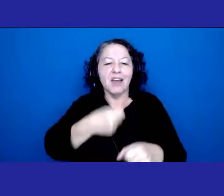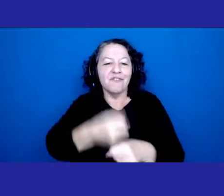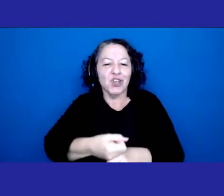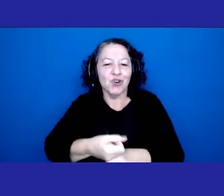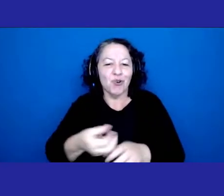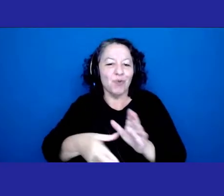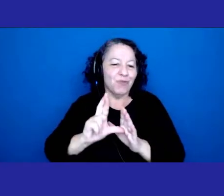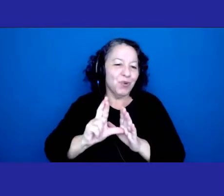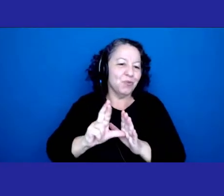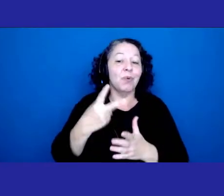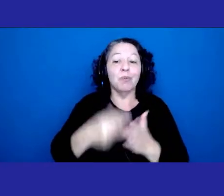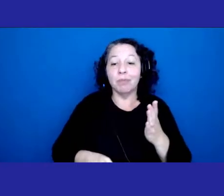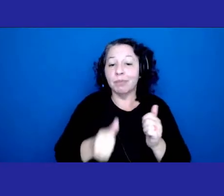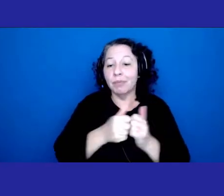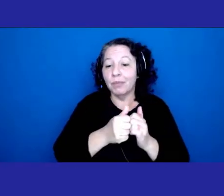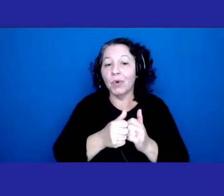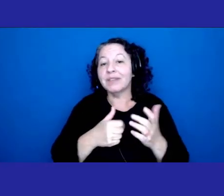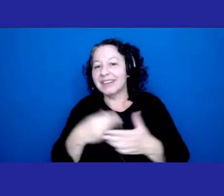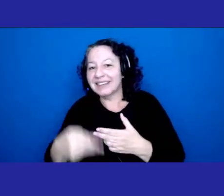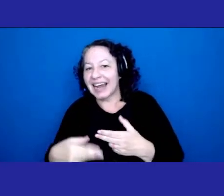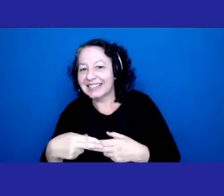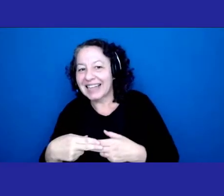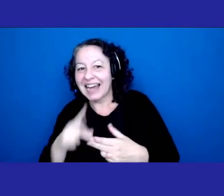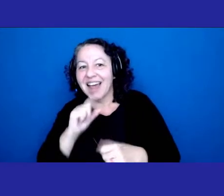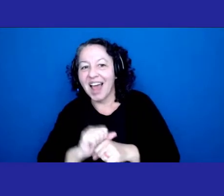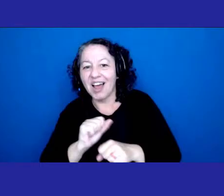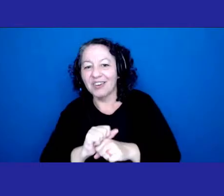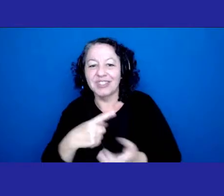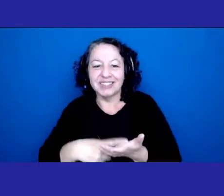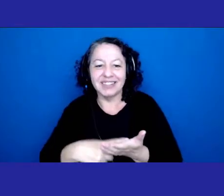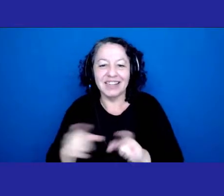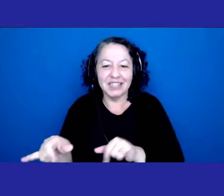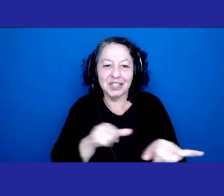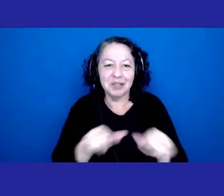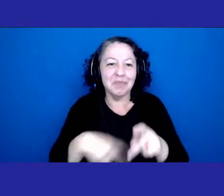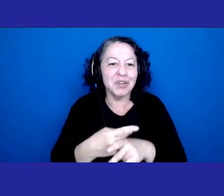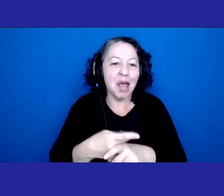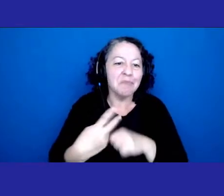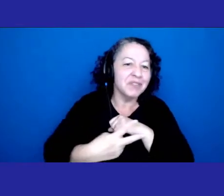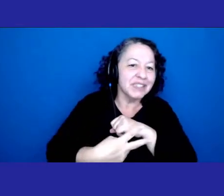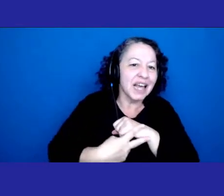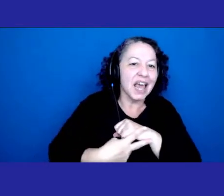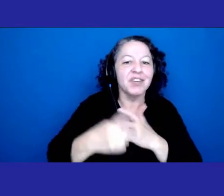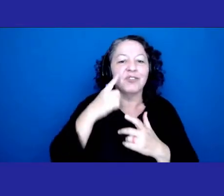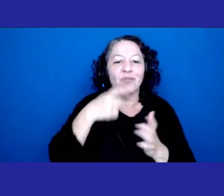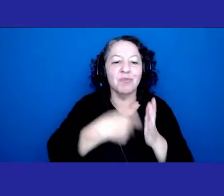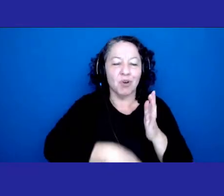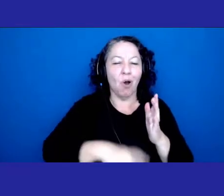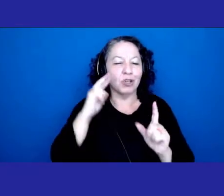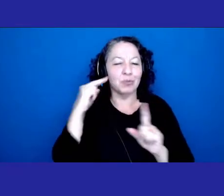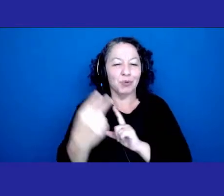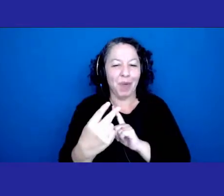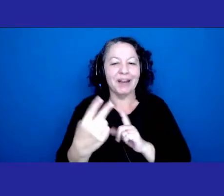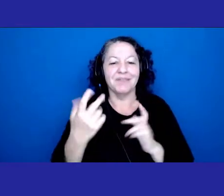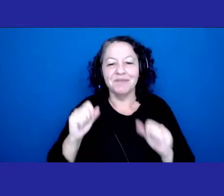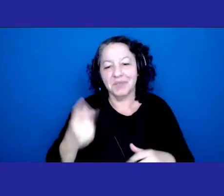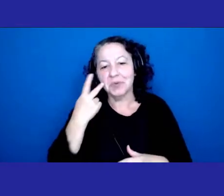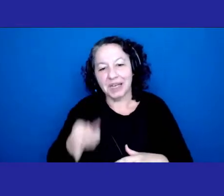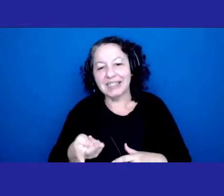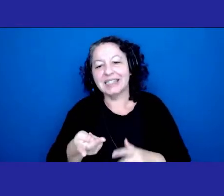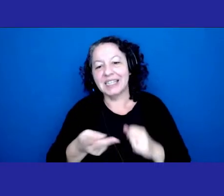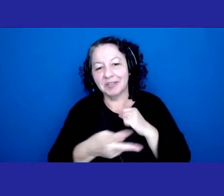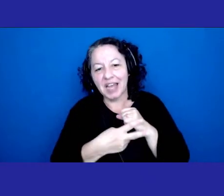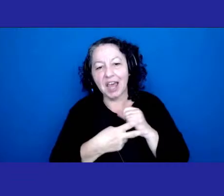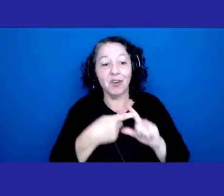with the next slide actually goes over similar savings from the cost perspective. And you can see just by saving from